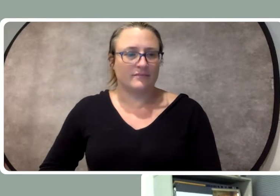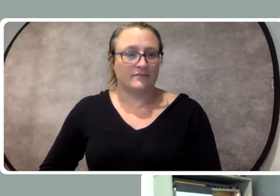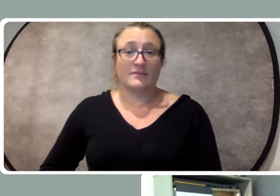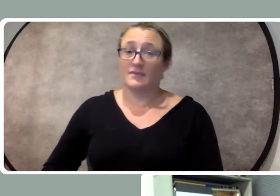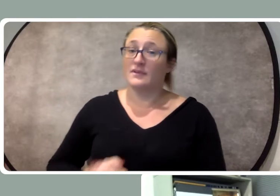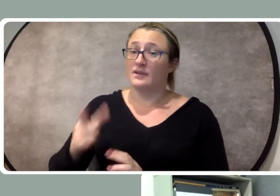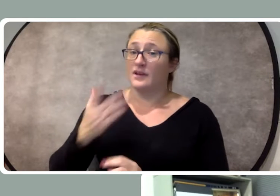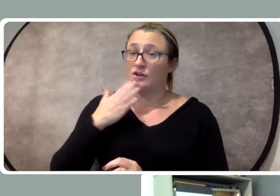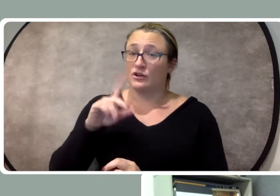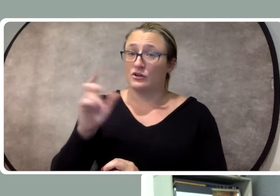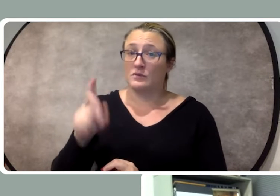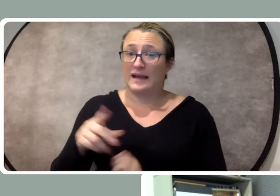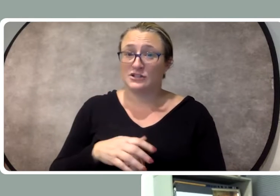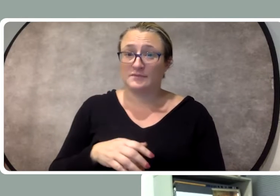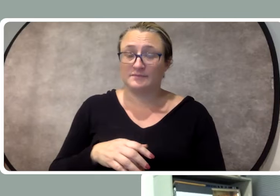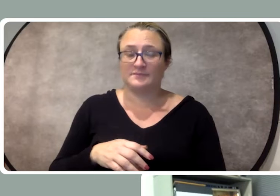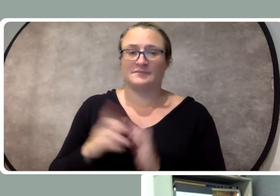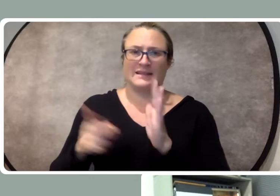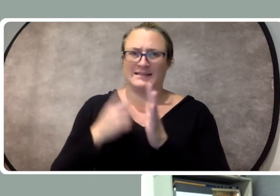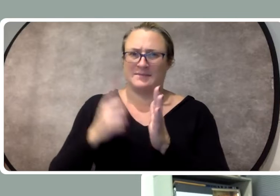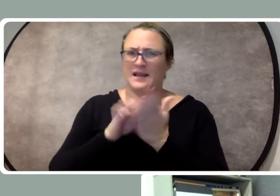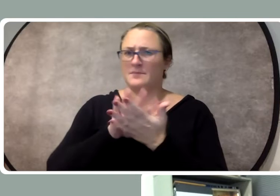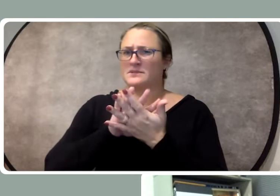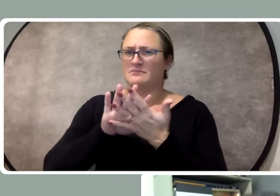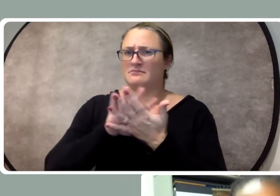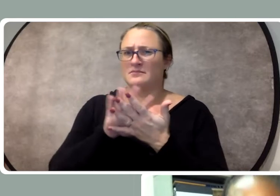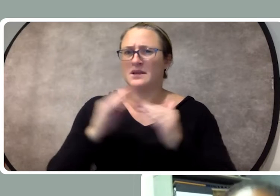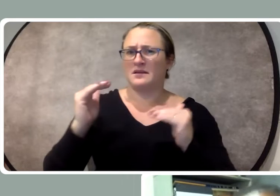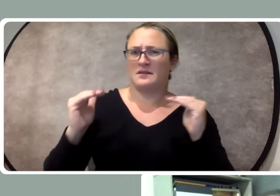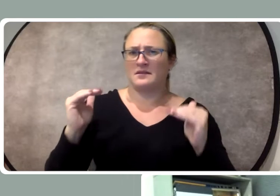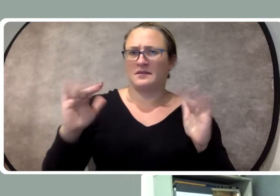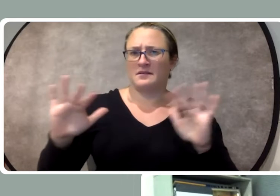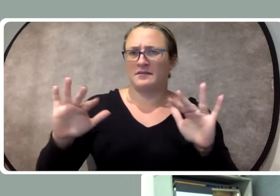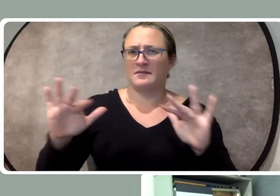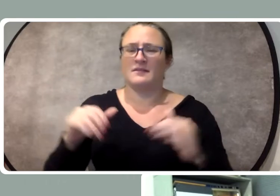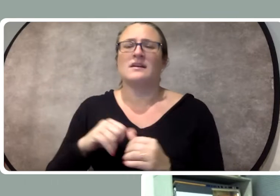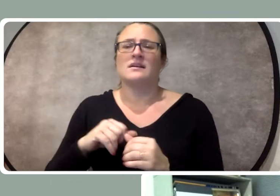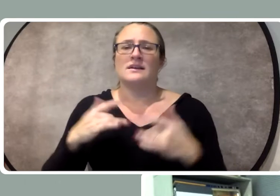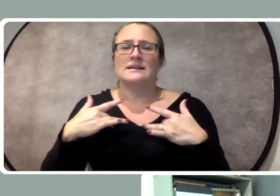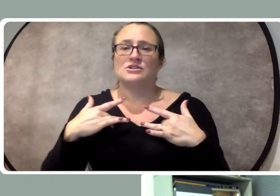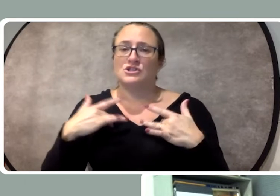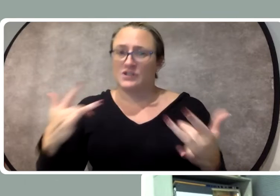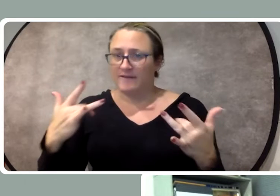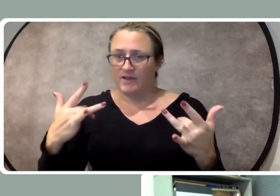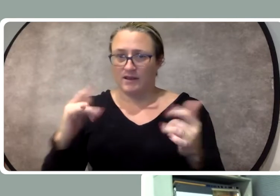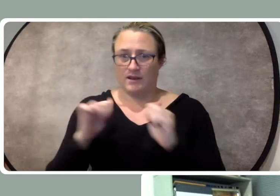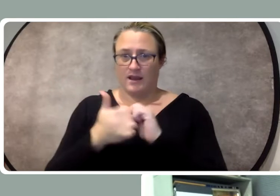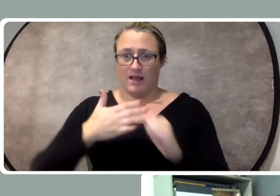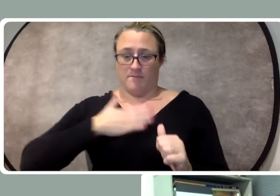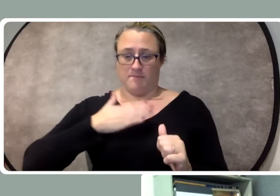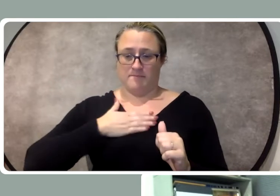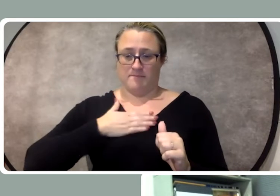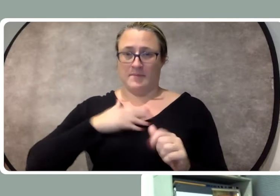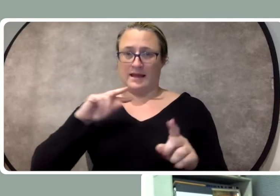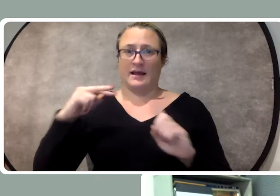good question. And sometimes the lines are a little bit blurred, but generally the way I approach it and the way